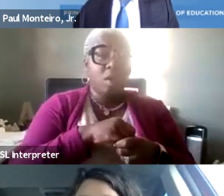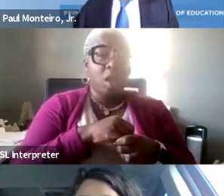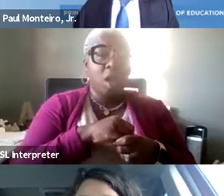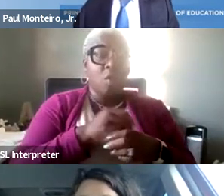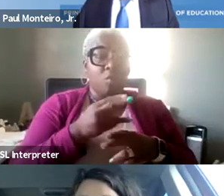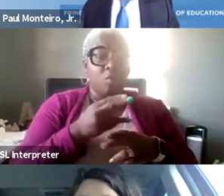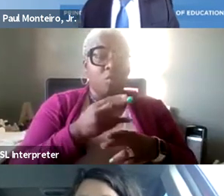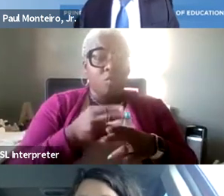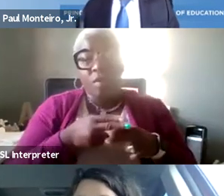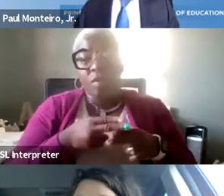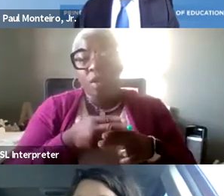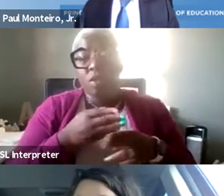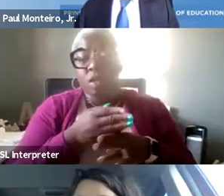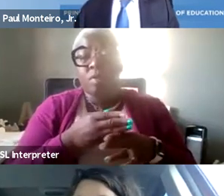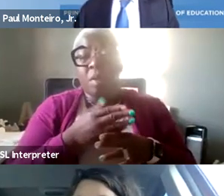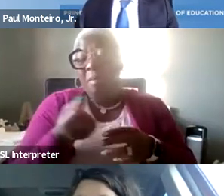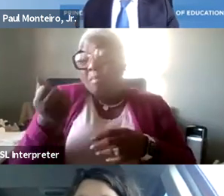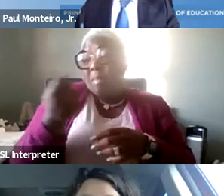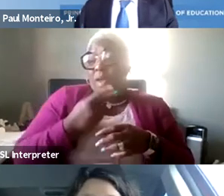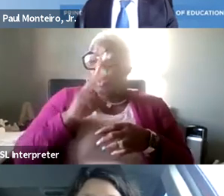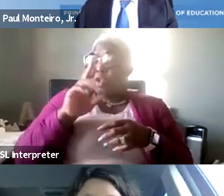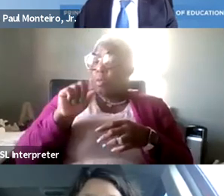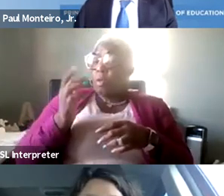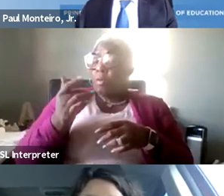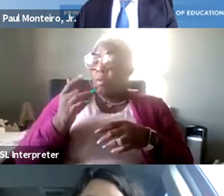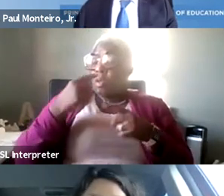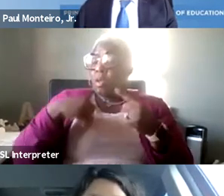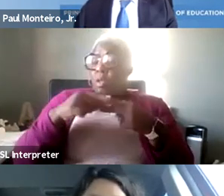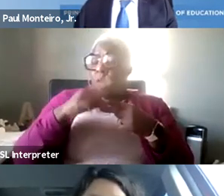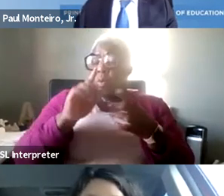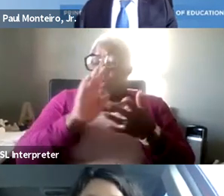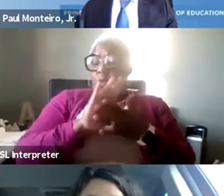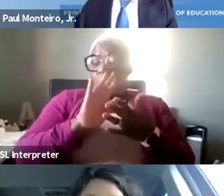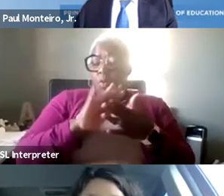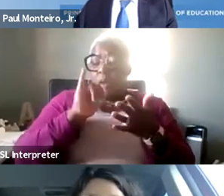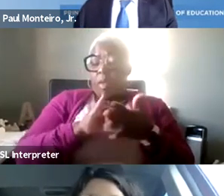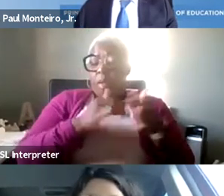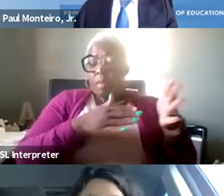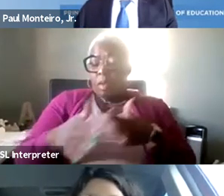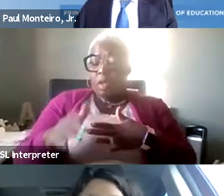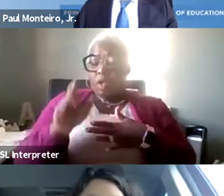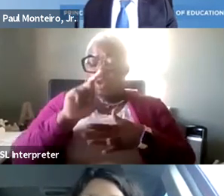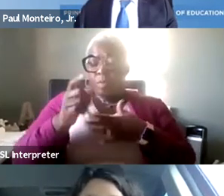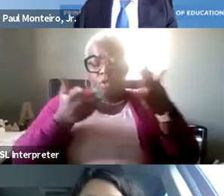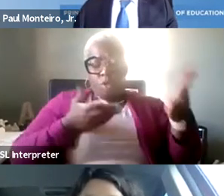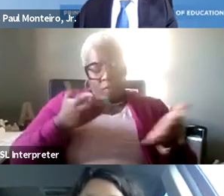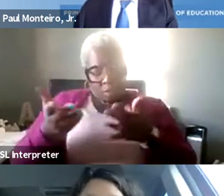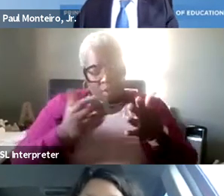renovations way back in 2015. The Cycle 1 schools outlined in that master plan should be